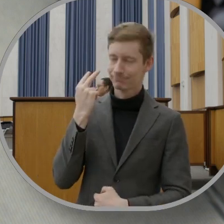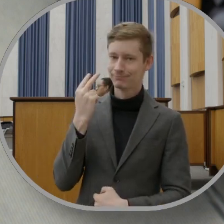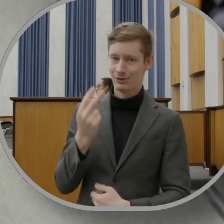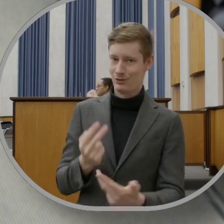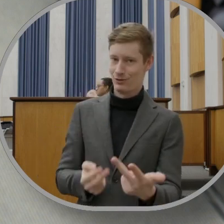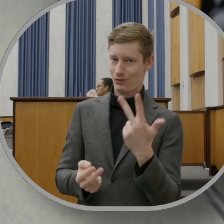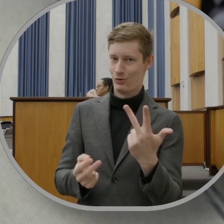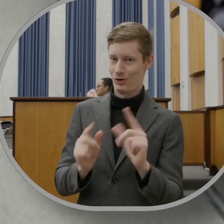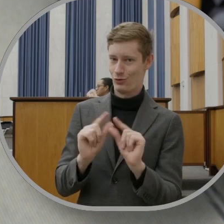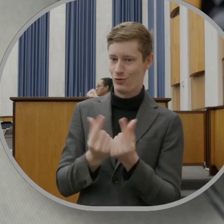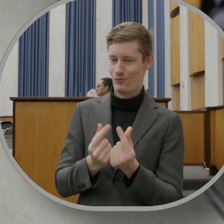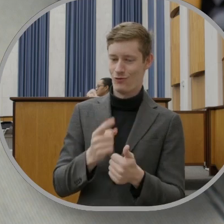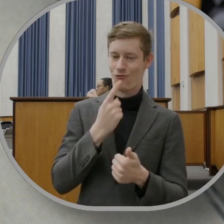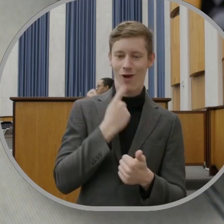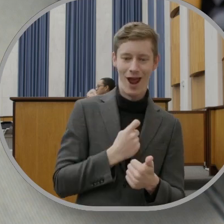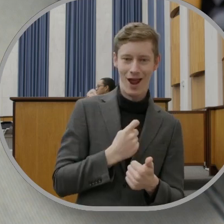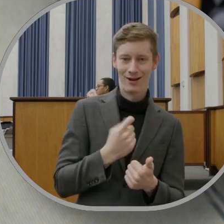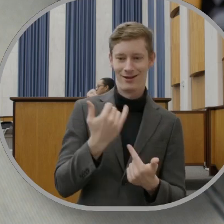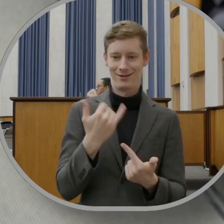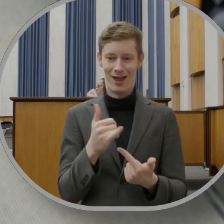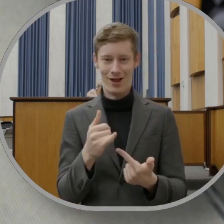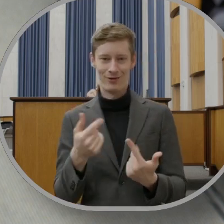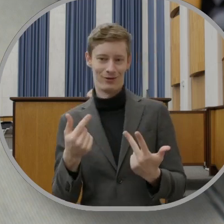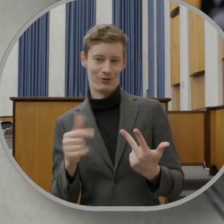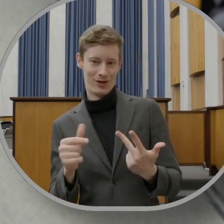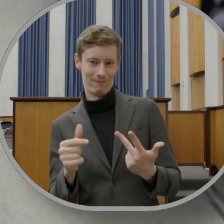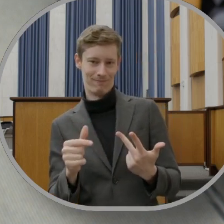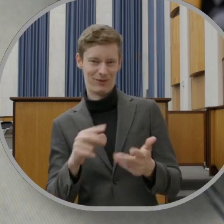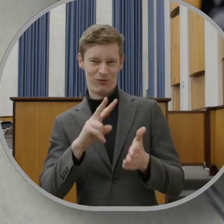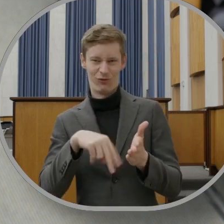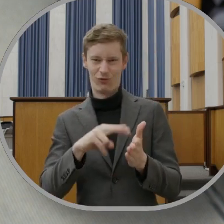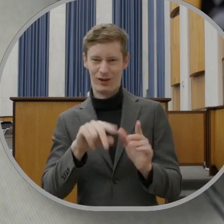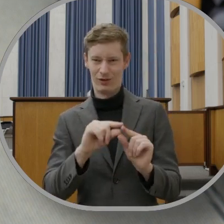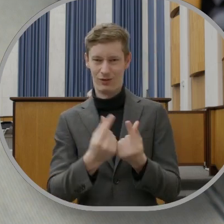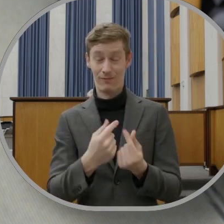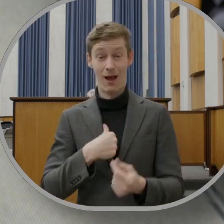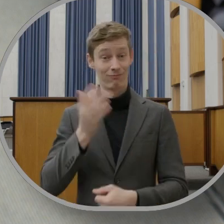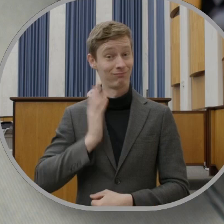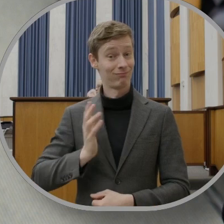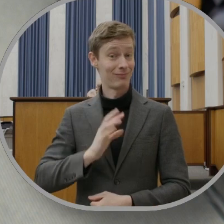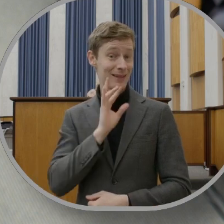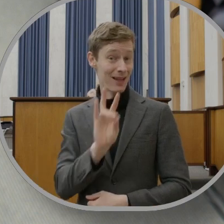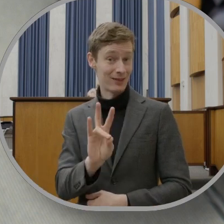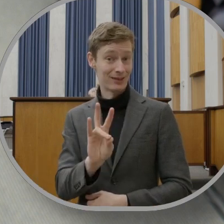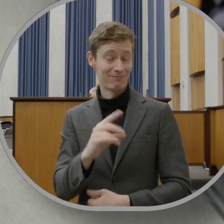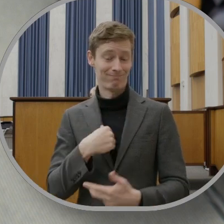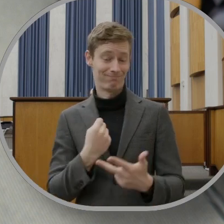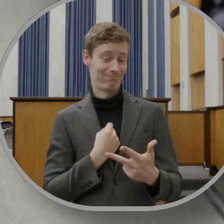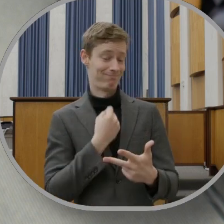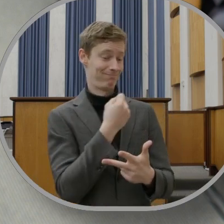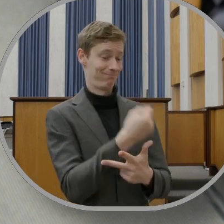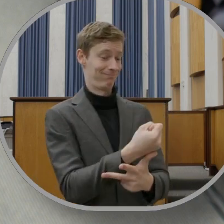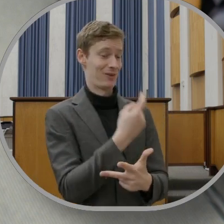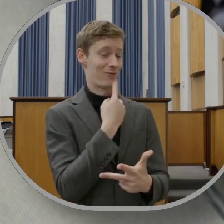red group, the yellow group, and the green group. And at 7 years old, I knew me being in the red group meant